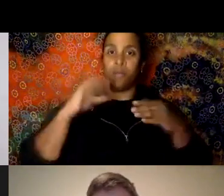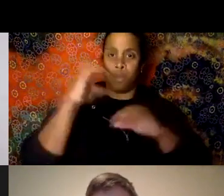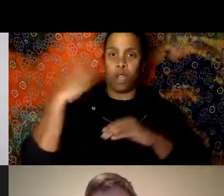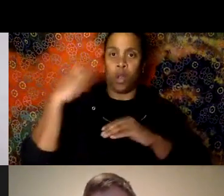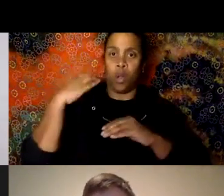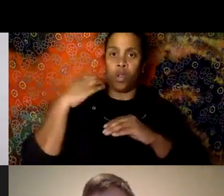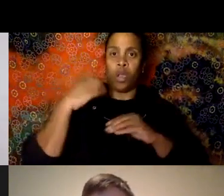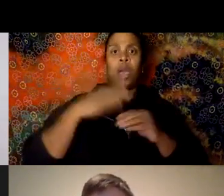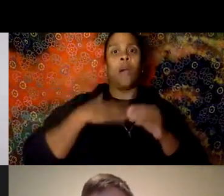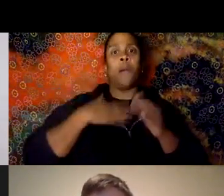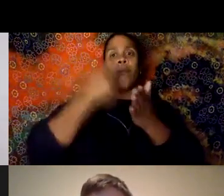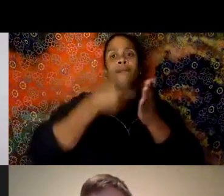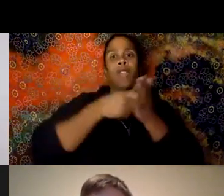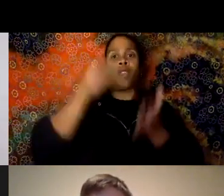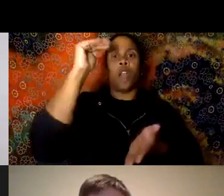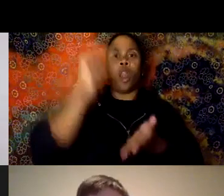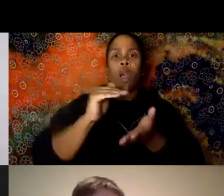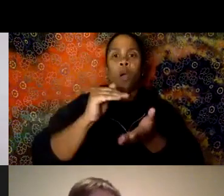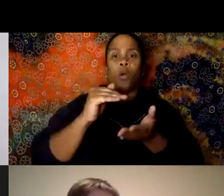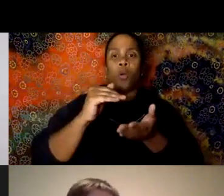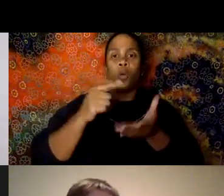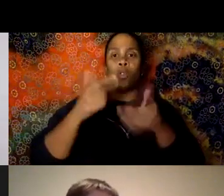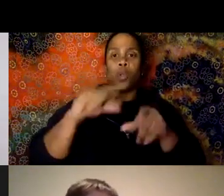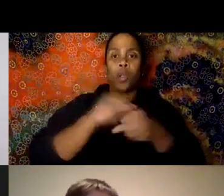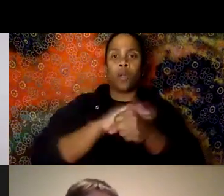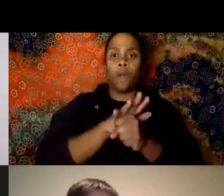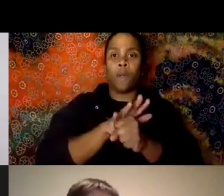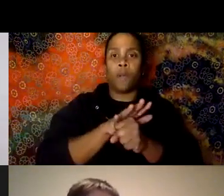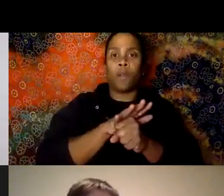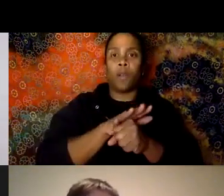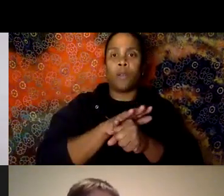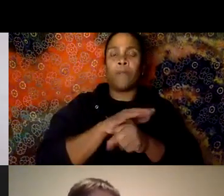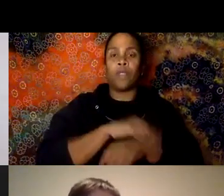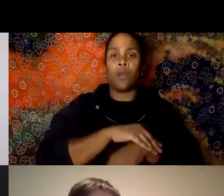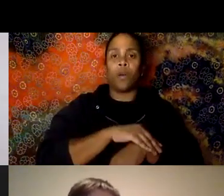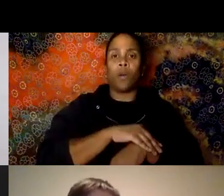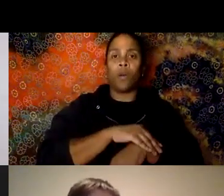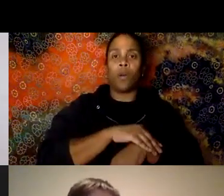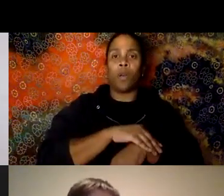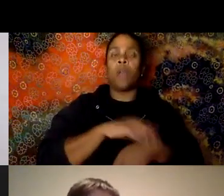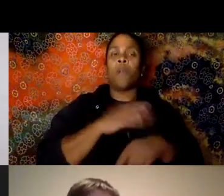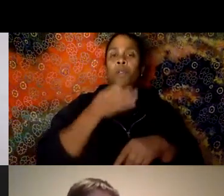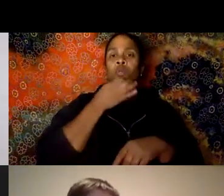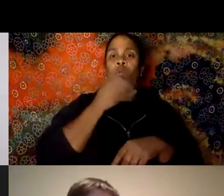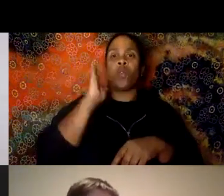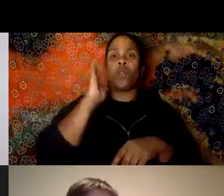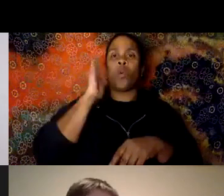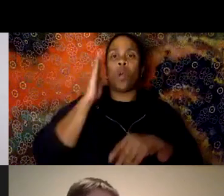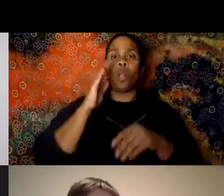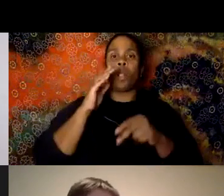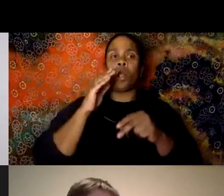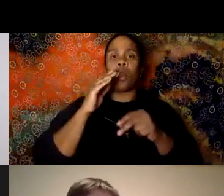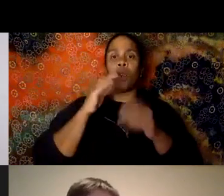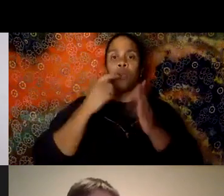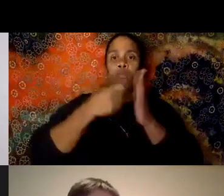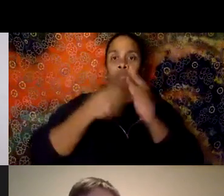readings, if you come here to one of the events, it's just $1 a minute, essentially. And I'm going to be raising my rates to $1.50 a minute on November 15th.